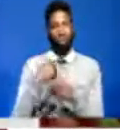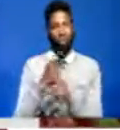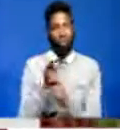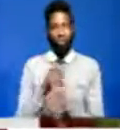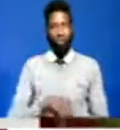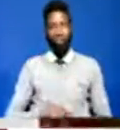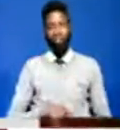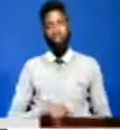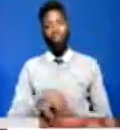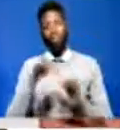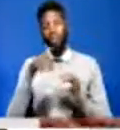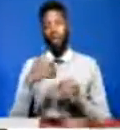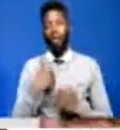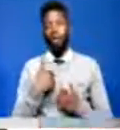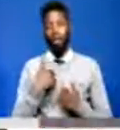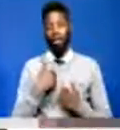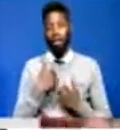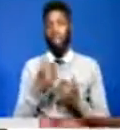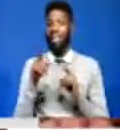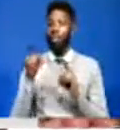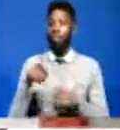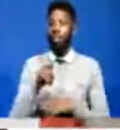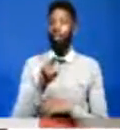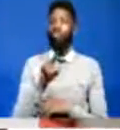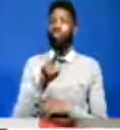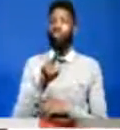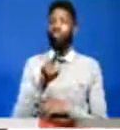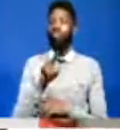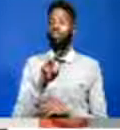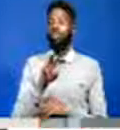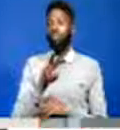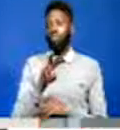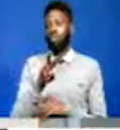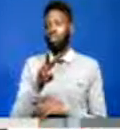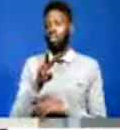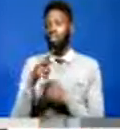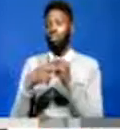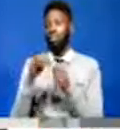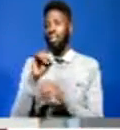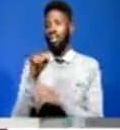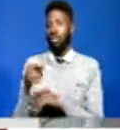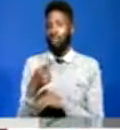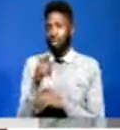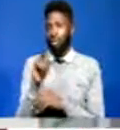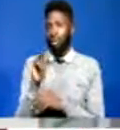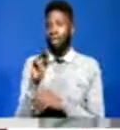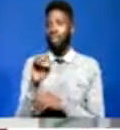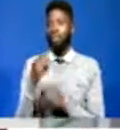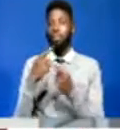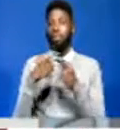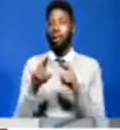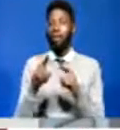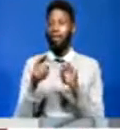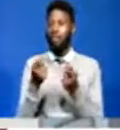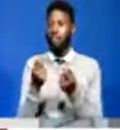200,000 metric tons of groundnuts annually, but only gets half of the supply locally. We want to assure them that you're going to provide a contract that will ensure